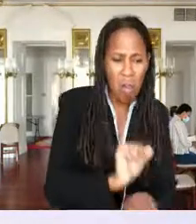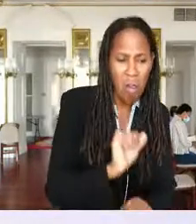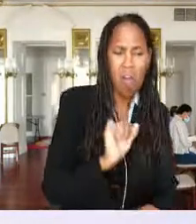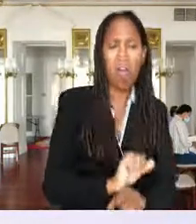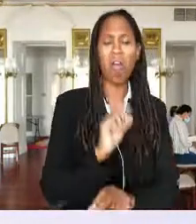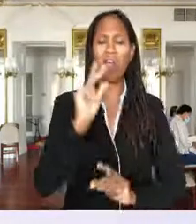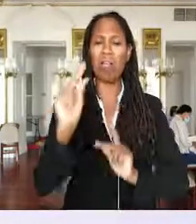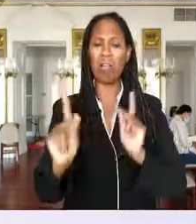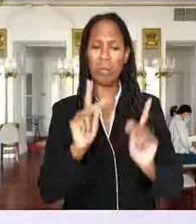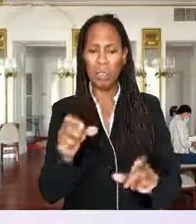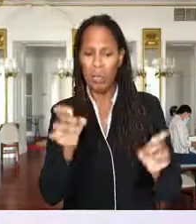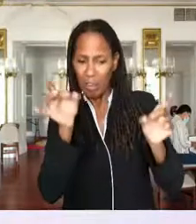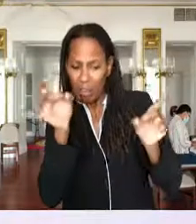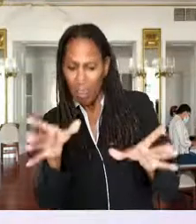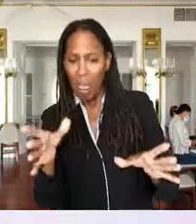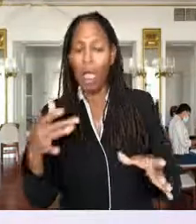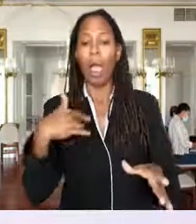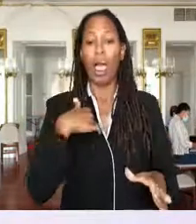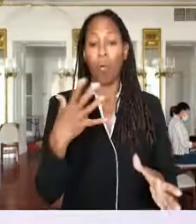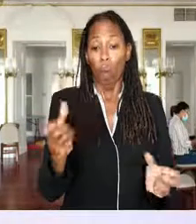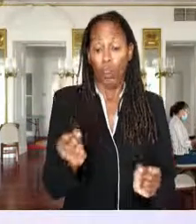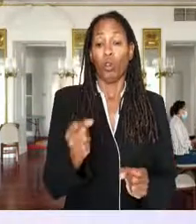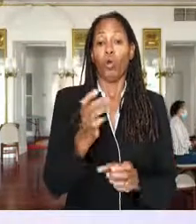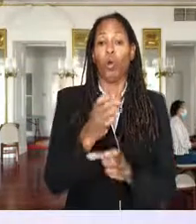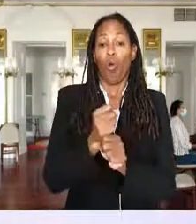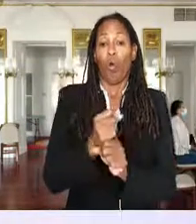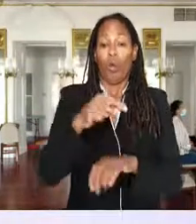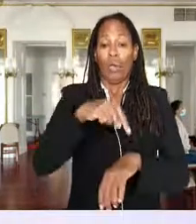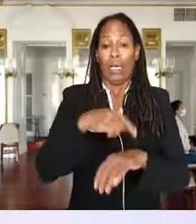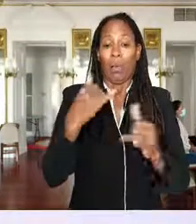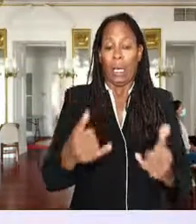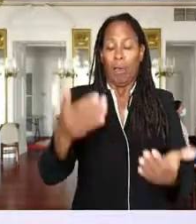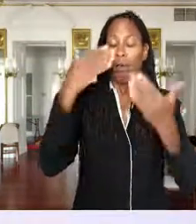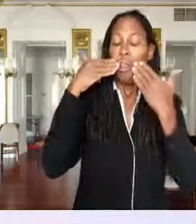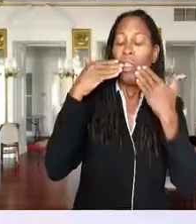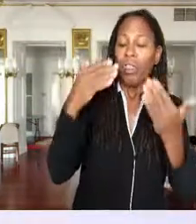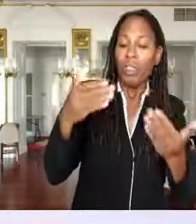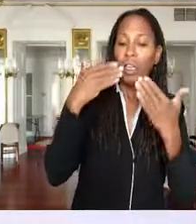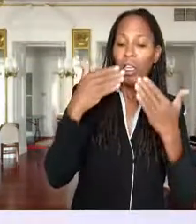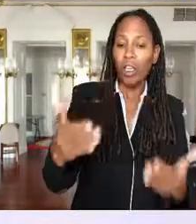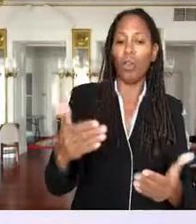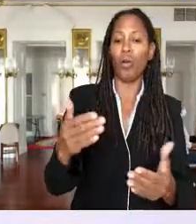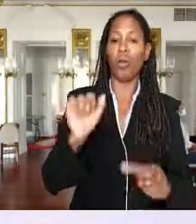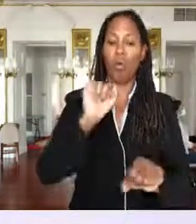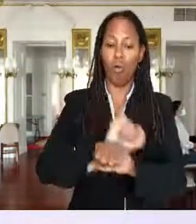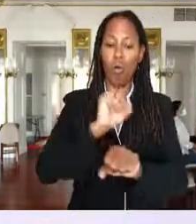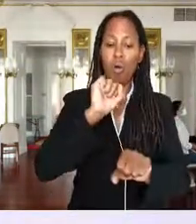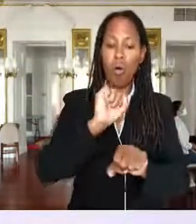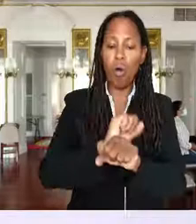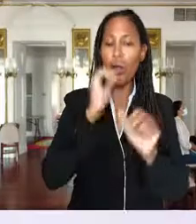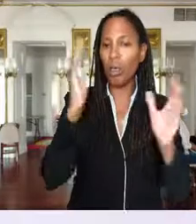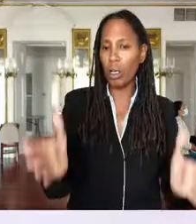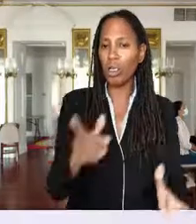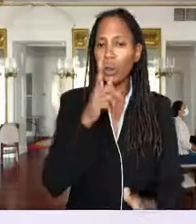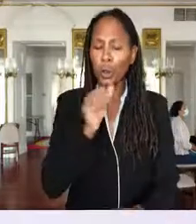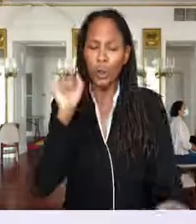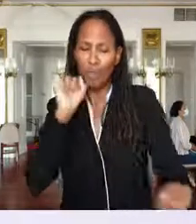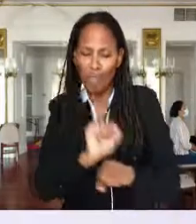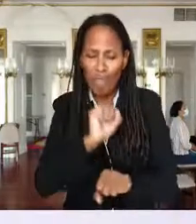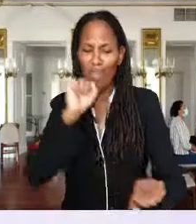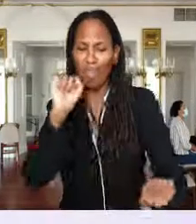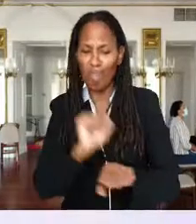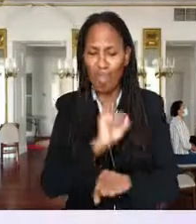people. I want to take some time today to thank them. All those hardworking employees that strive in the GVI and